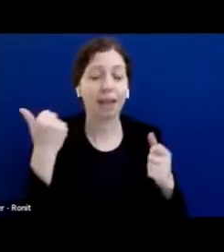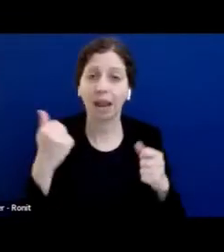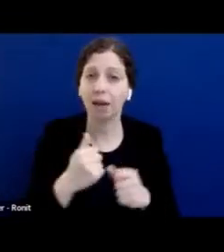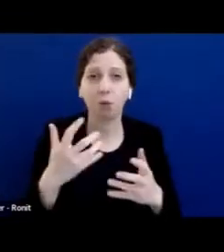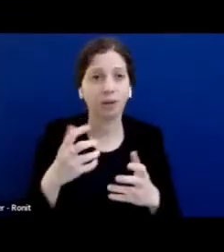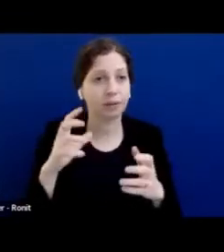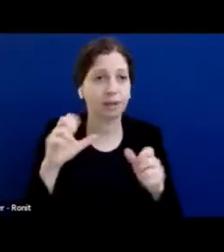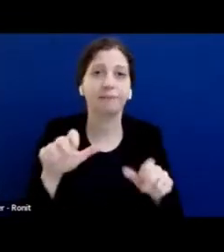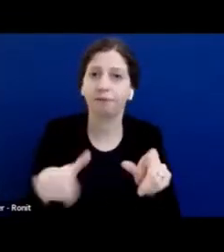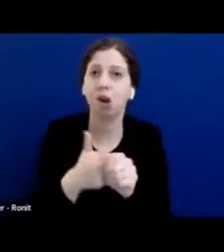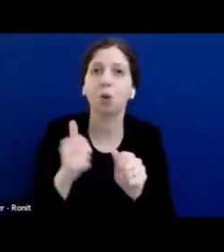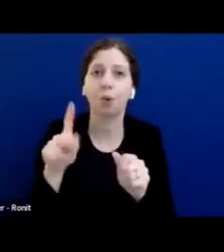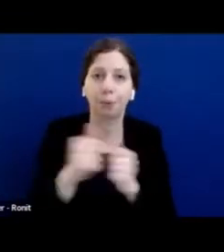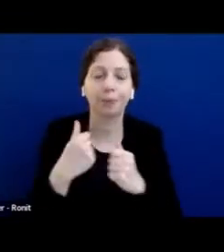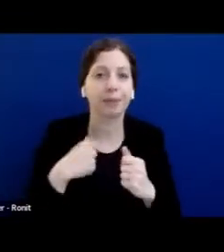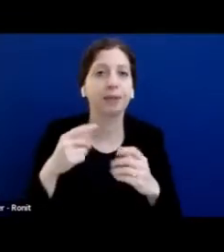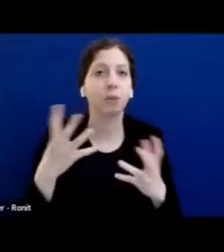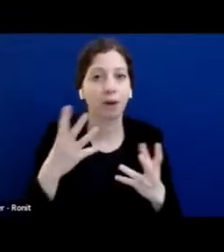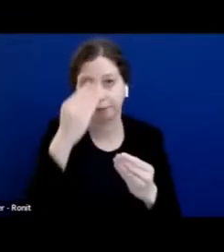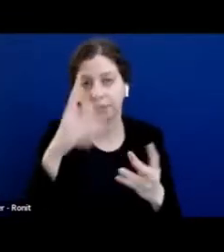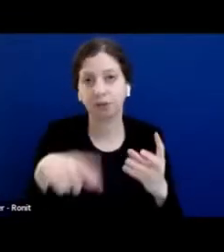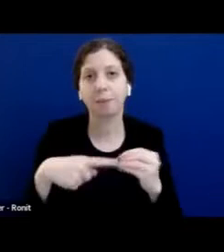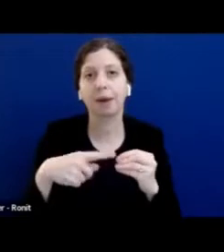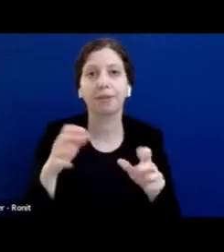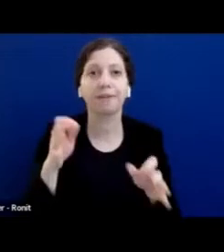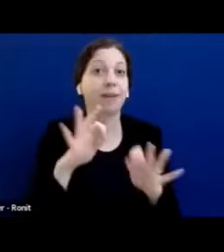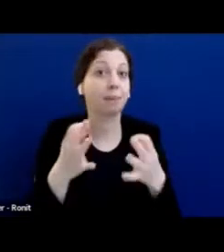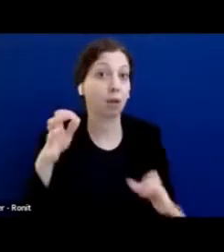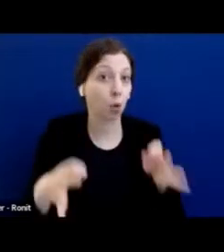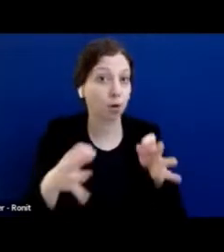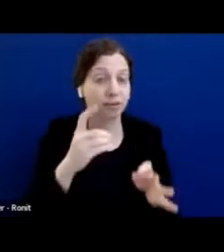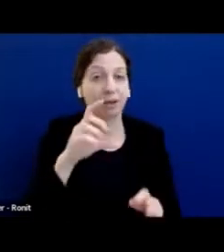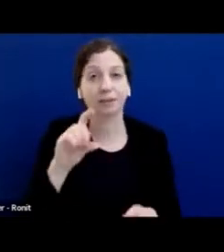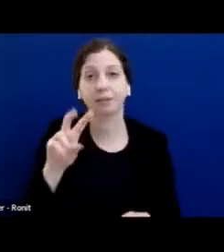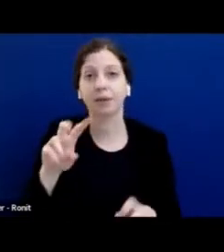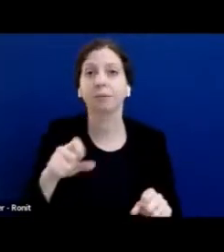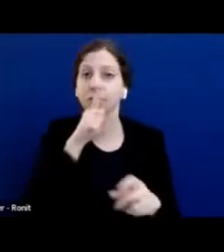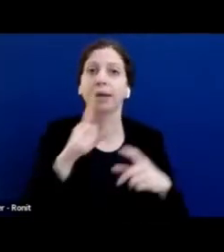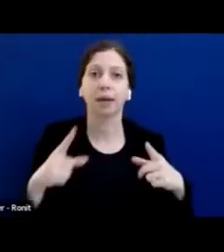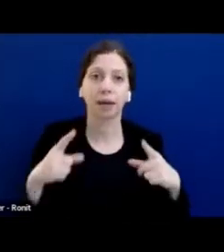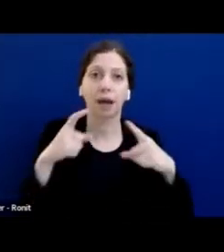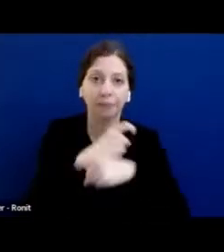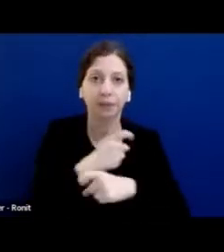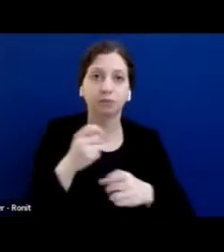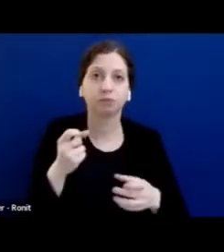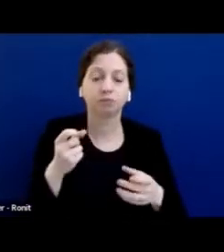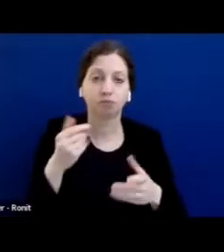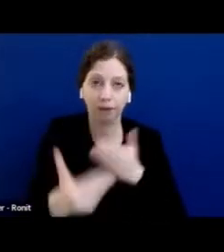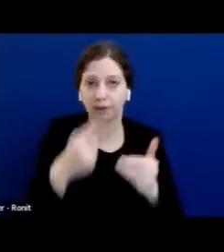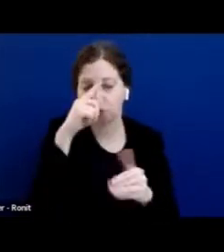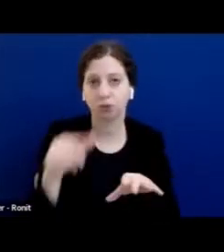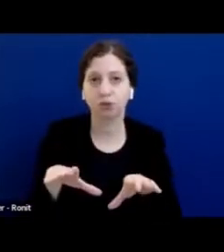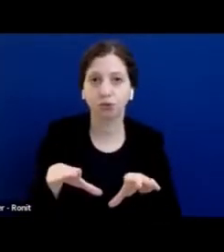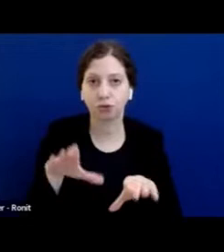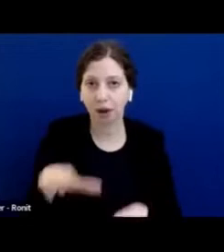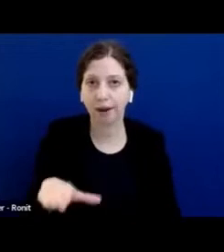me who wants more information about domestic violence in the family courts. But it can be a very, very complicated process for a